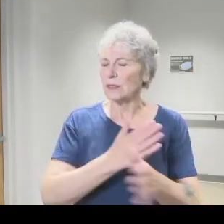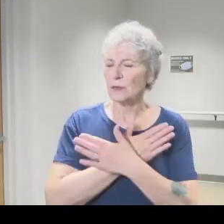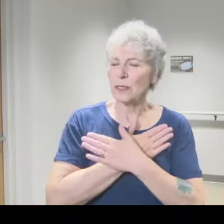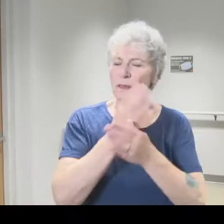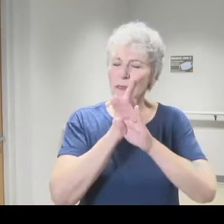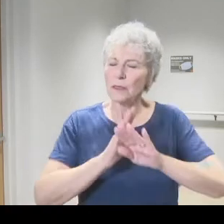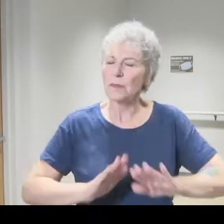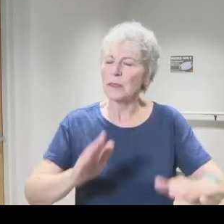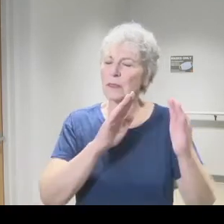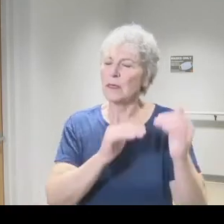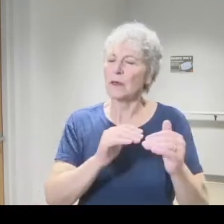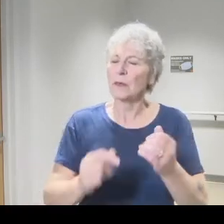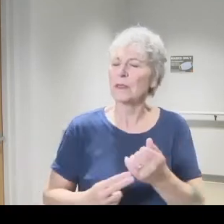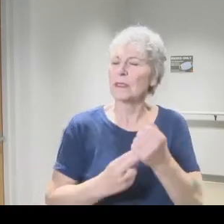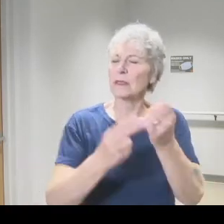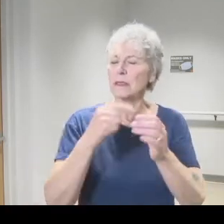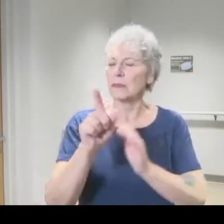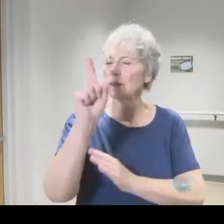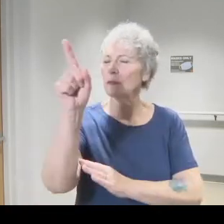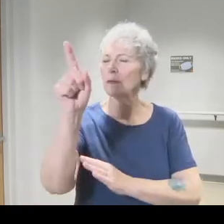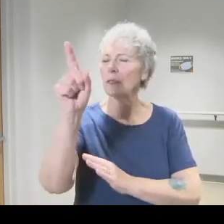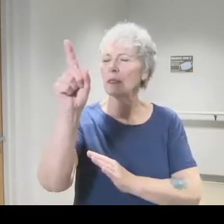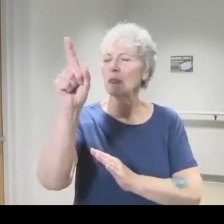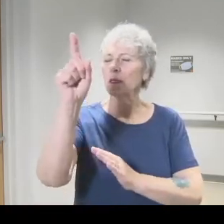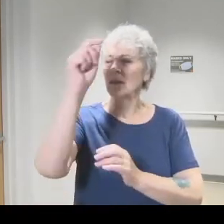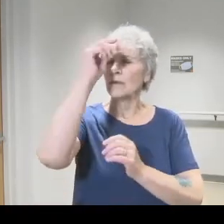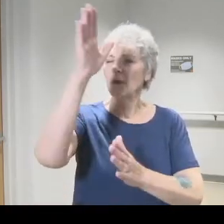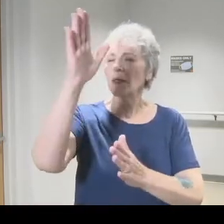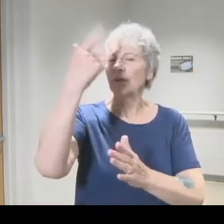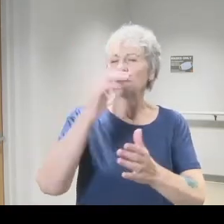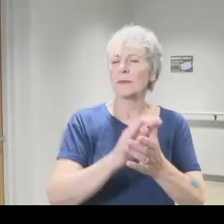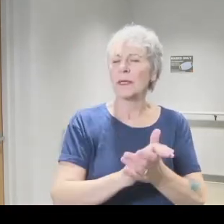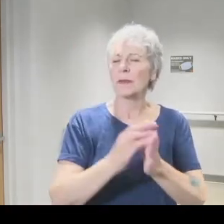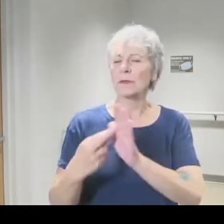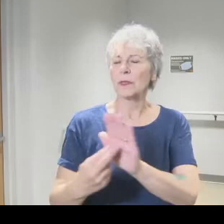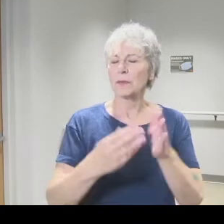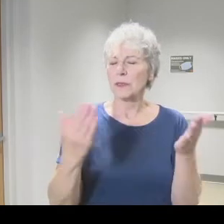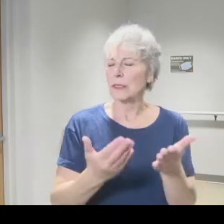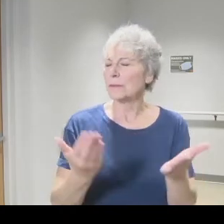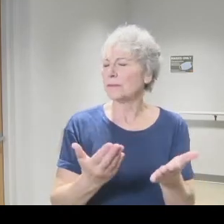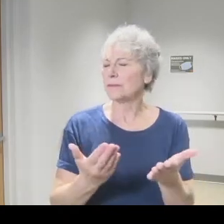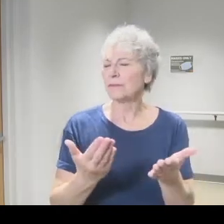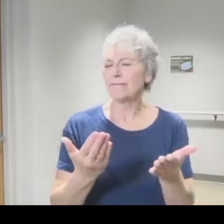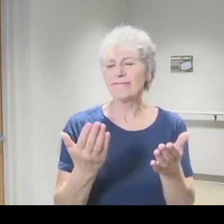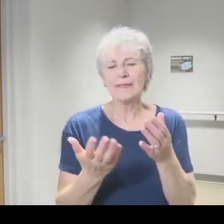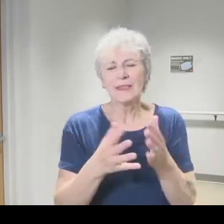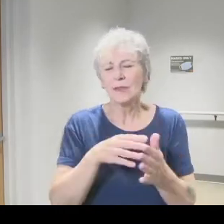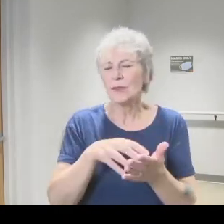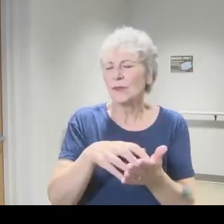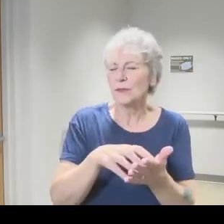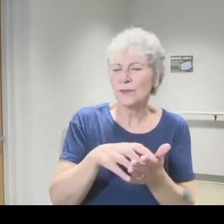and ultimately their healing in you. And Father, for the marriages represented here that are in such a fragile